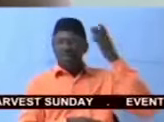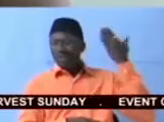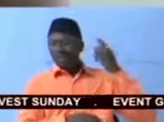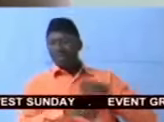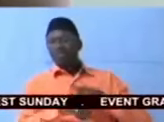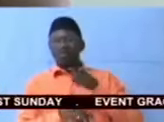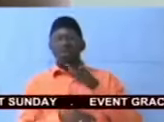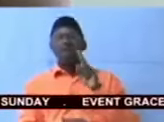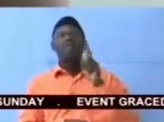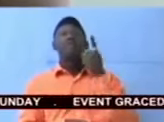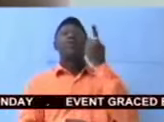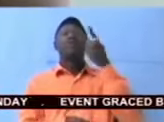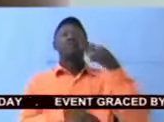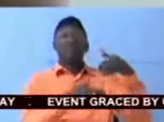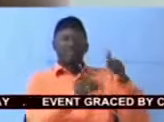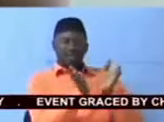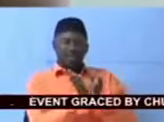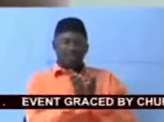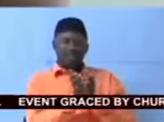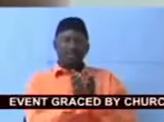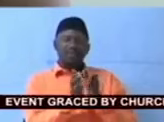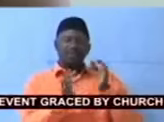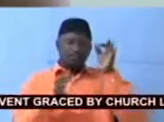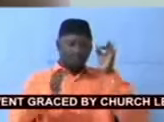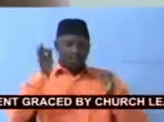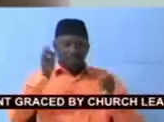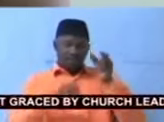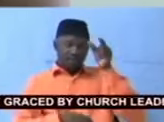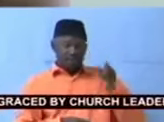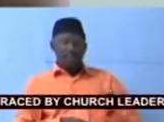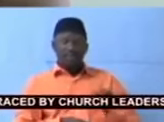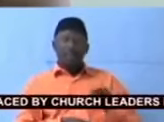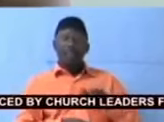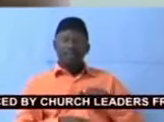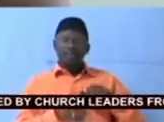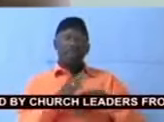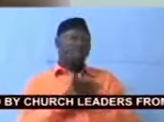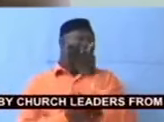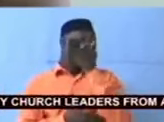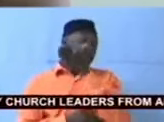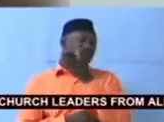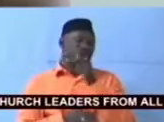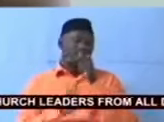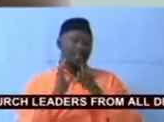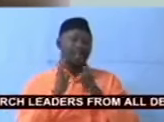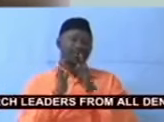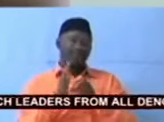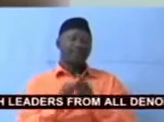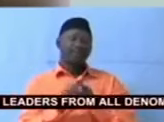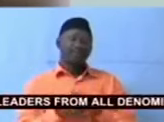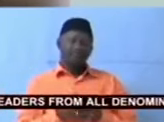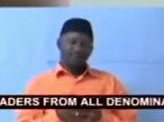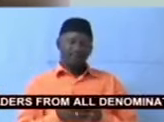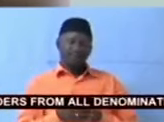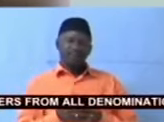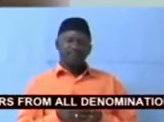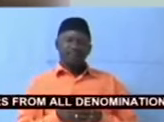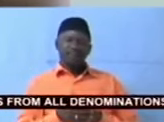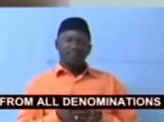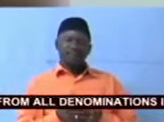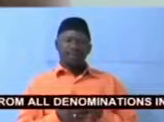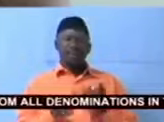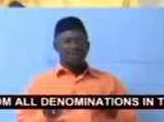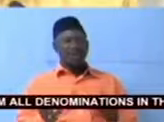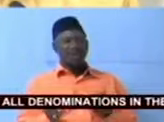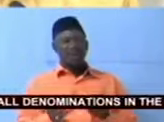at Kanifing. Wax nga commission bi fi ne yow day first class magistrate nga won Kanifing. Can you tell the commission what type of cases you